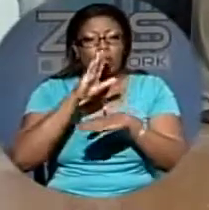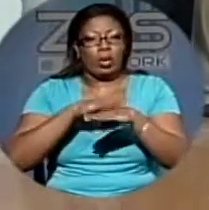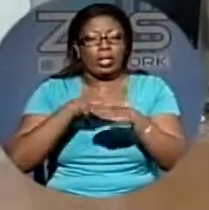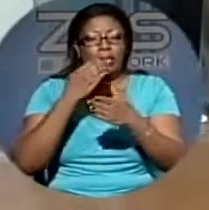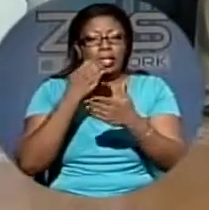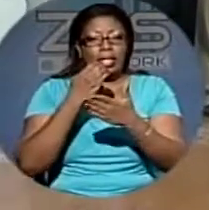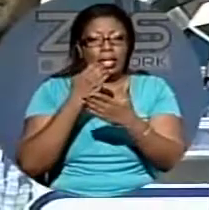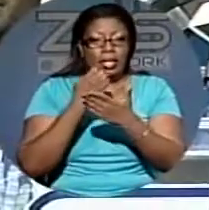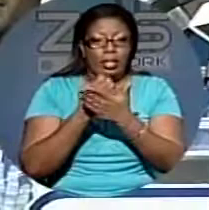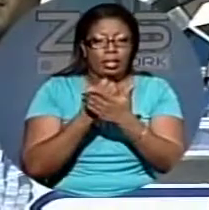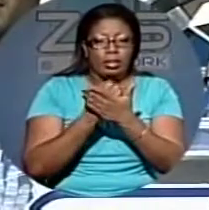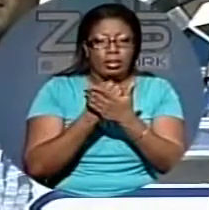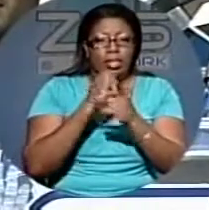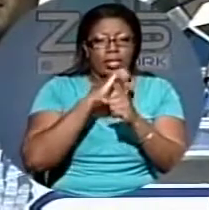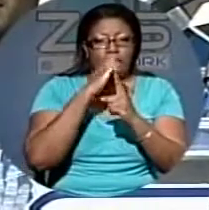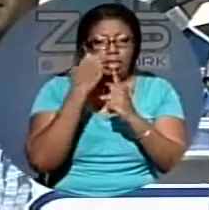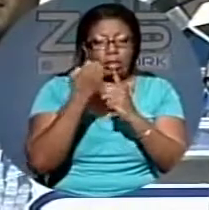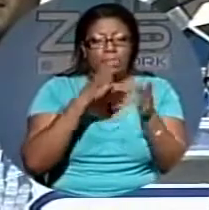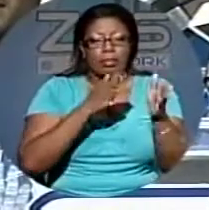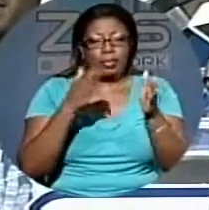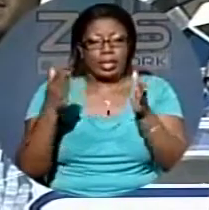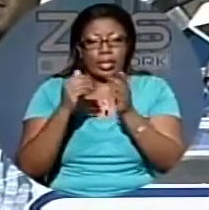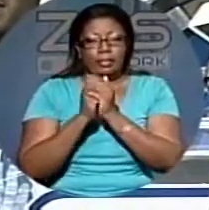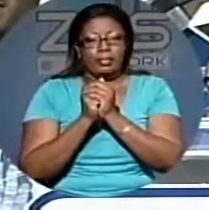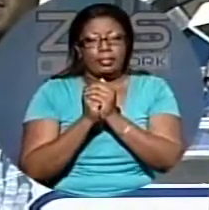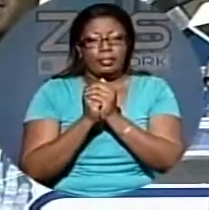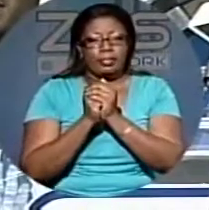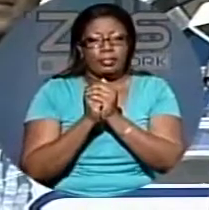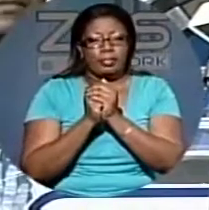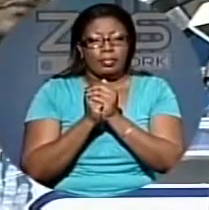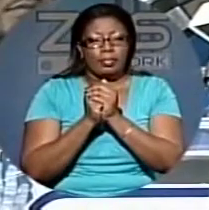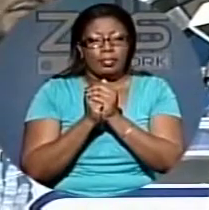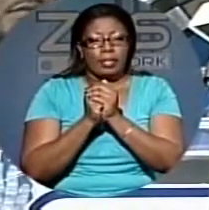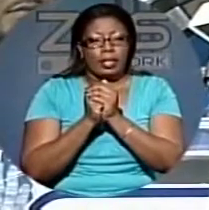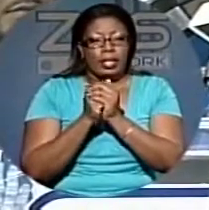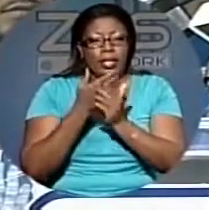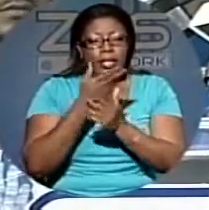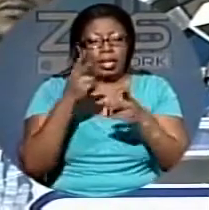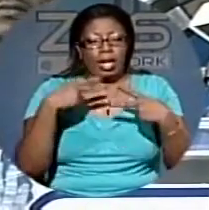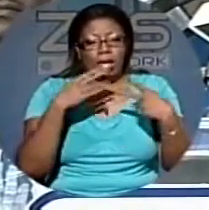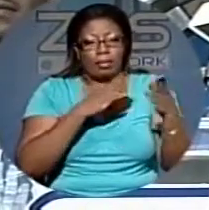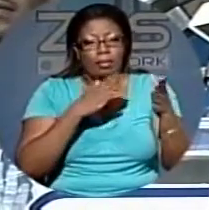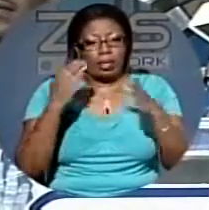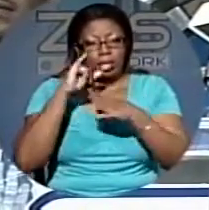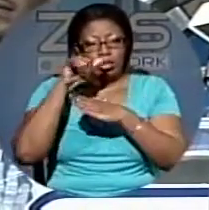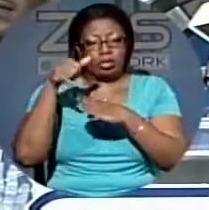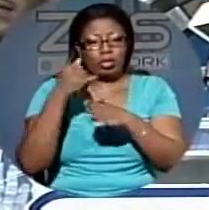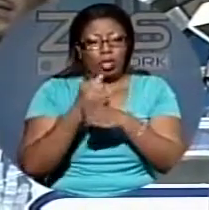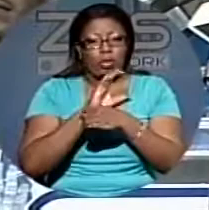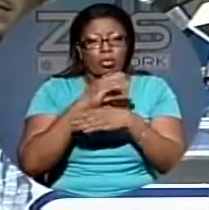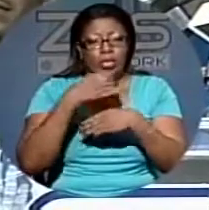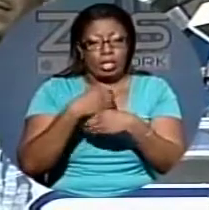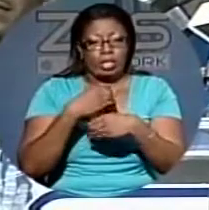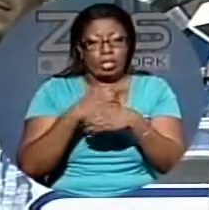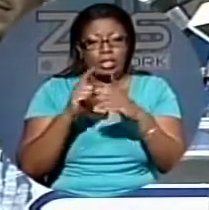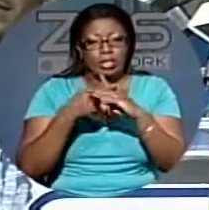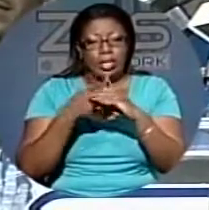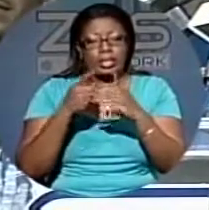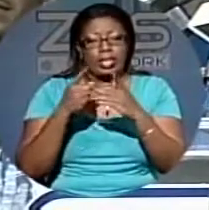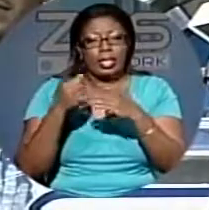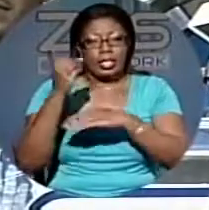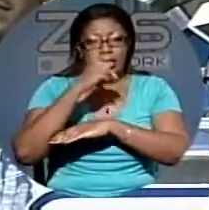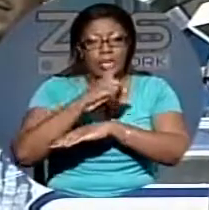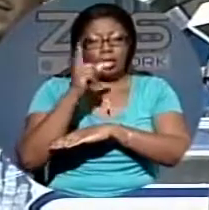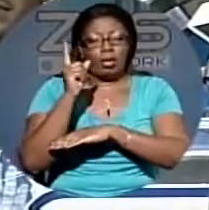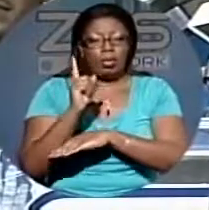The Progressive Liberal Party intends to unveil its job creation plan to commence on day one